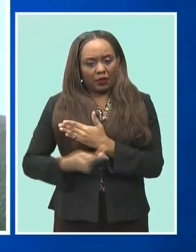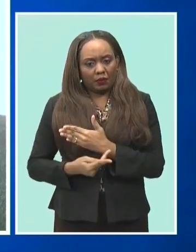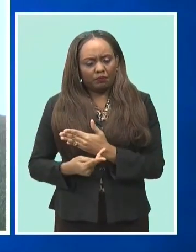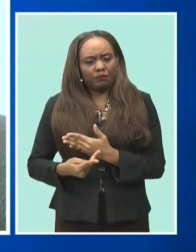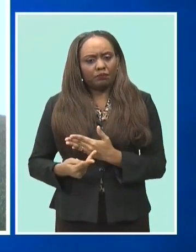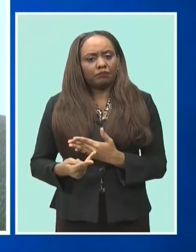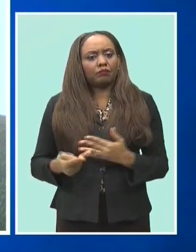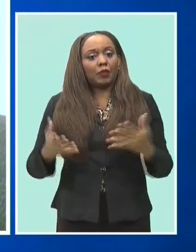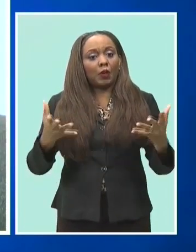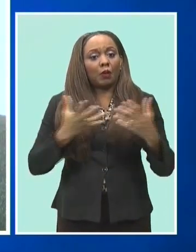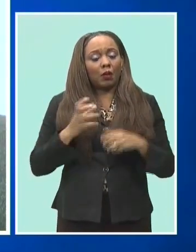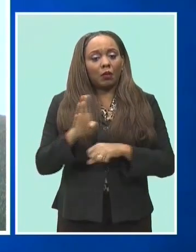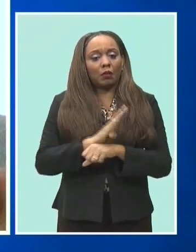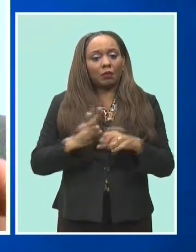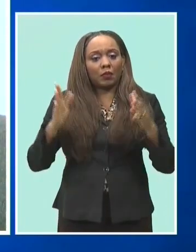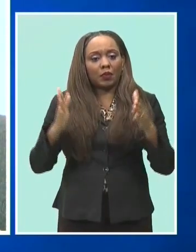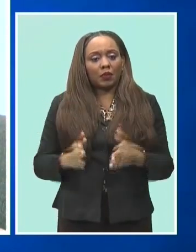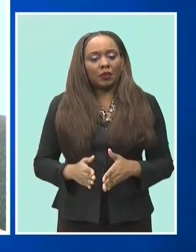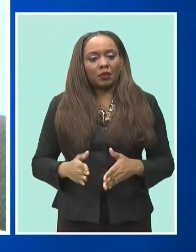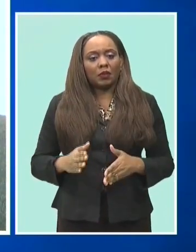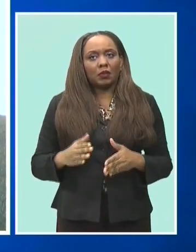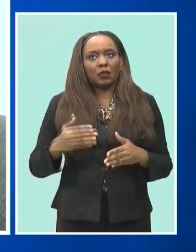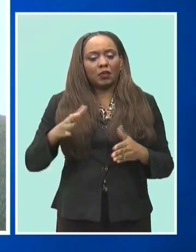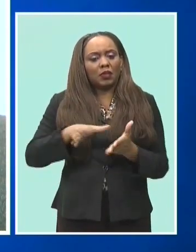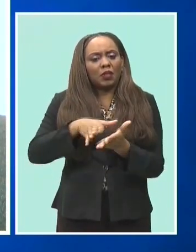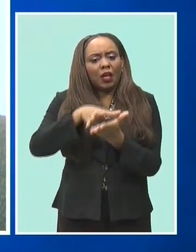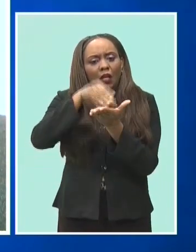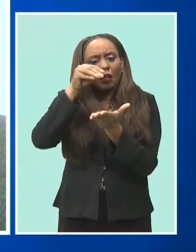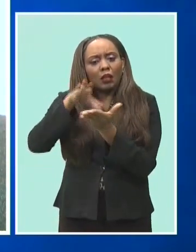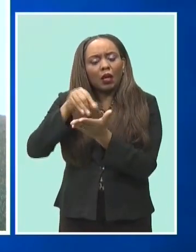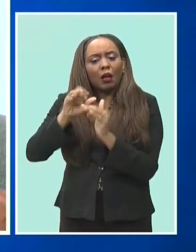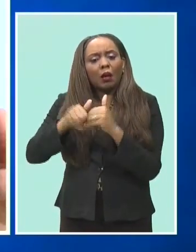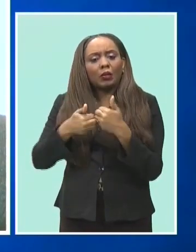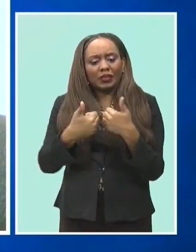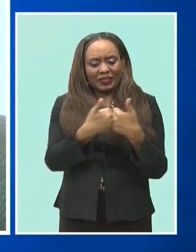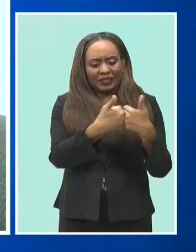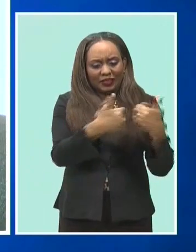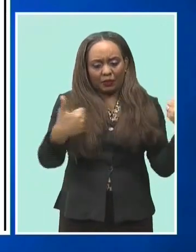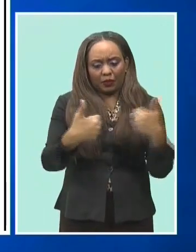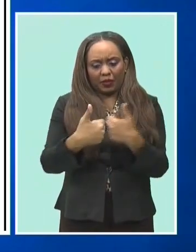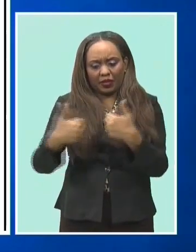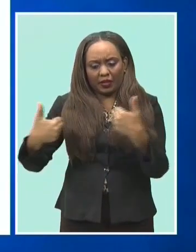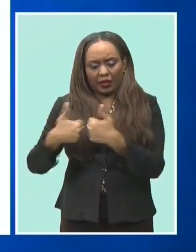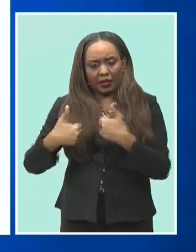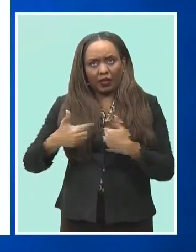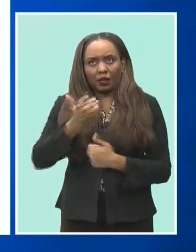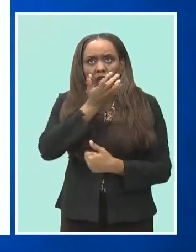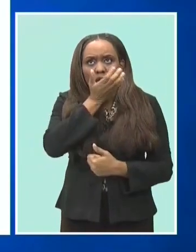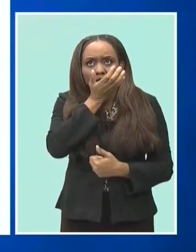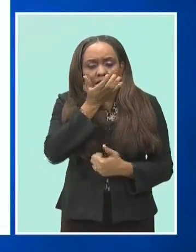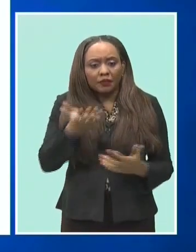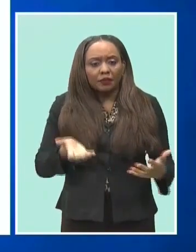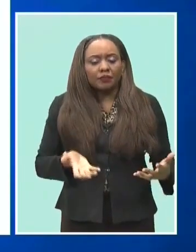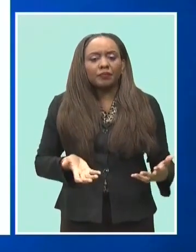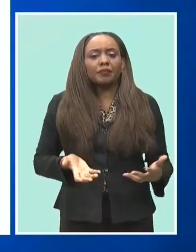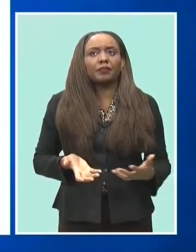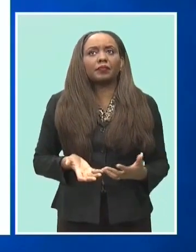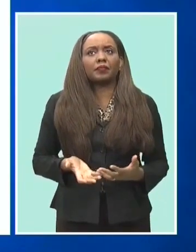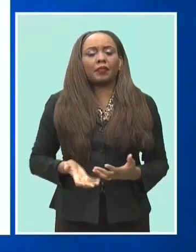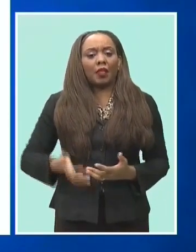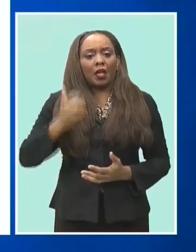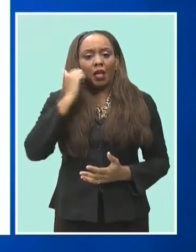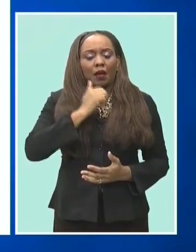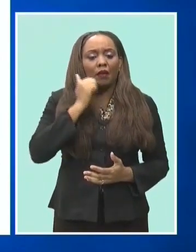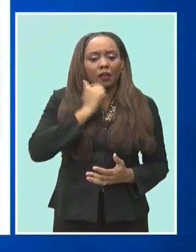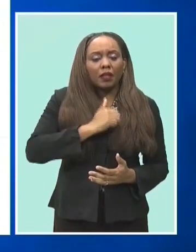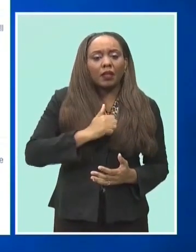encouraging Barbadians to really get into separation of garbage. We have our Facebook post that's up, and I mean daily we are